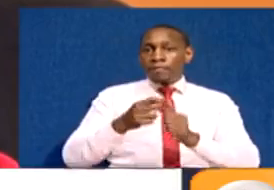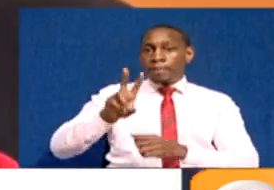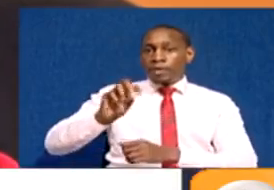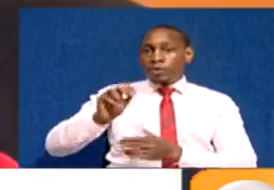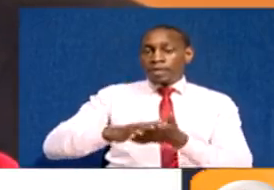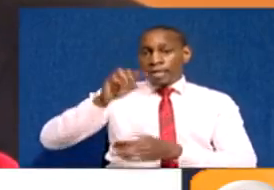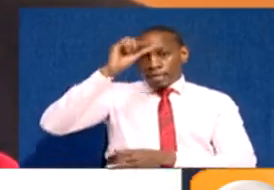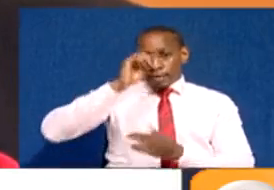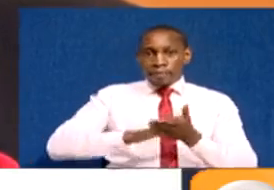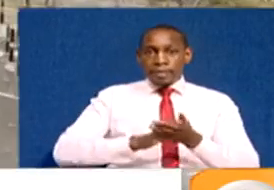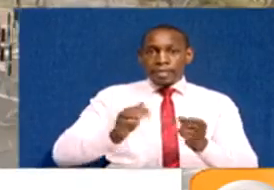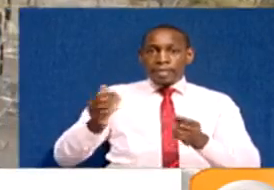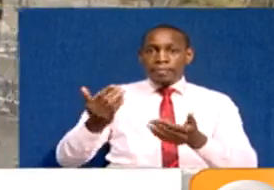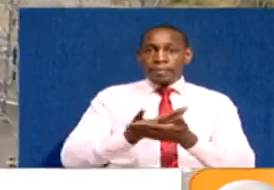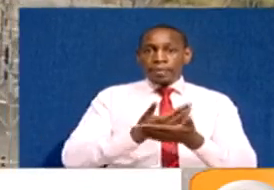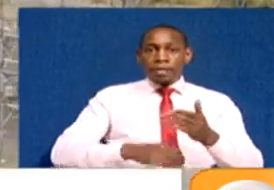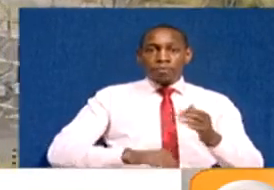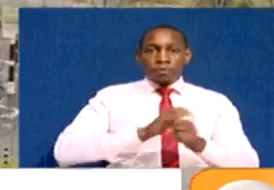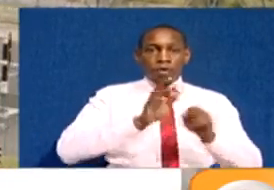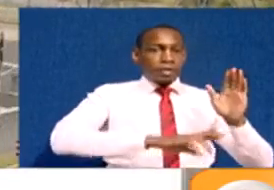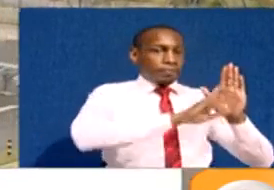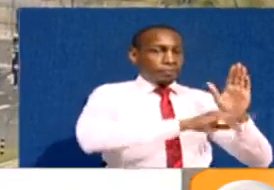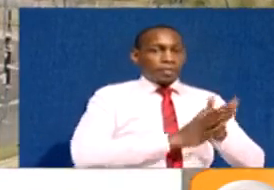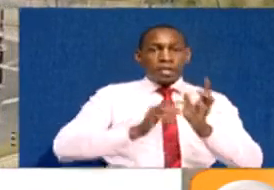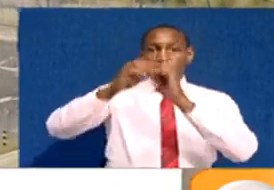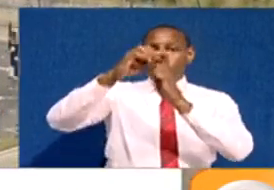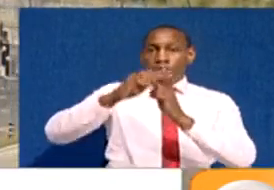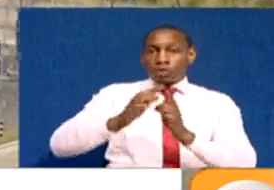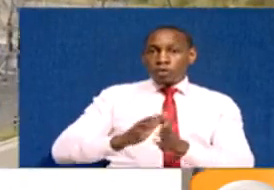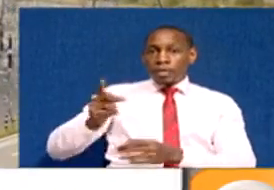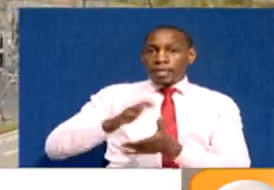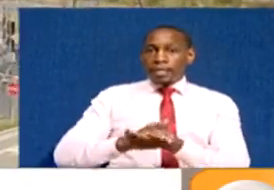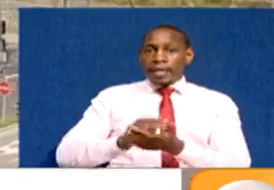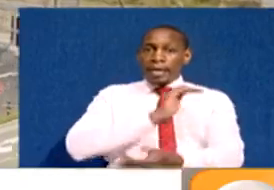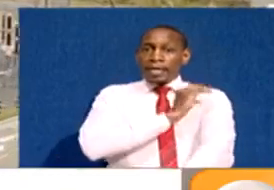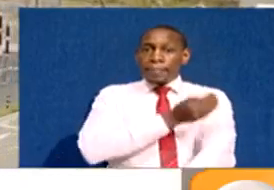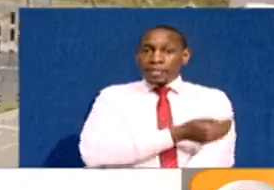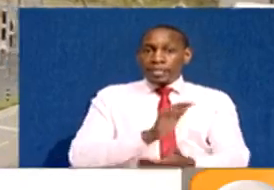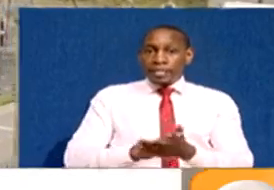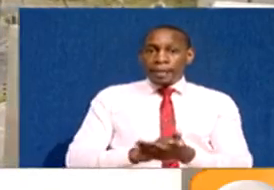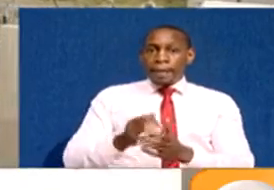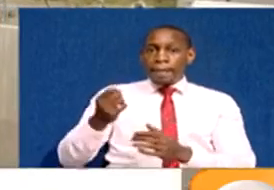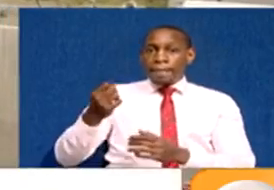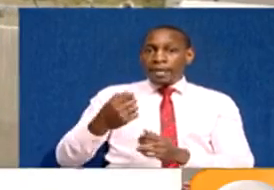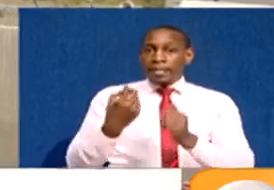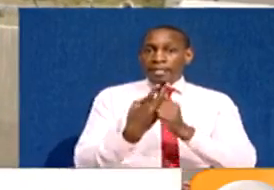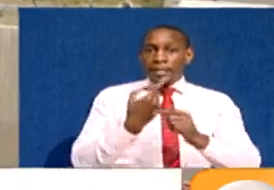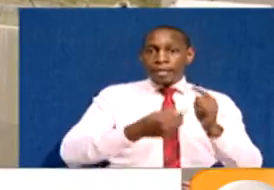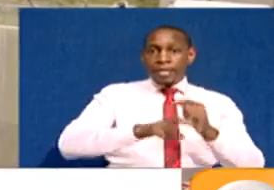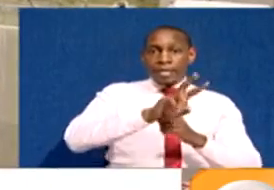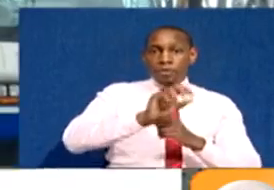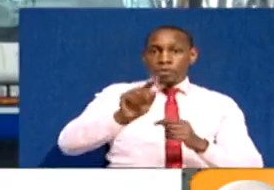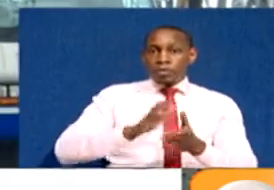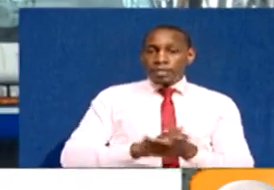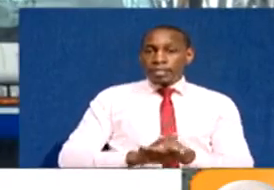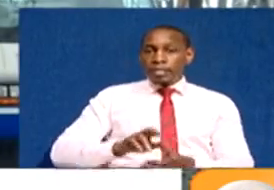on the COVID-19 containment measures. In total, the country's total installed capacity as at December